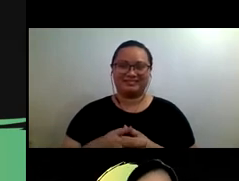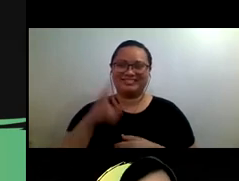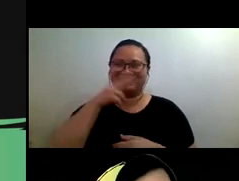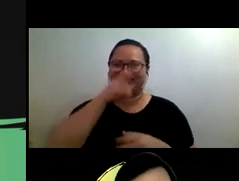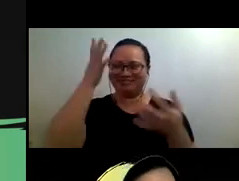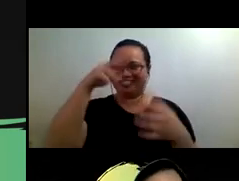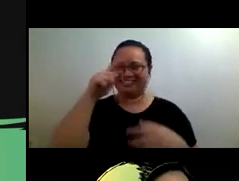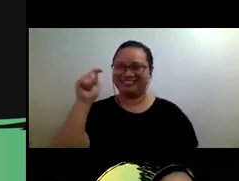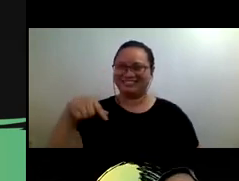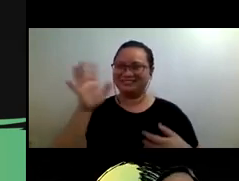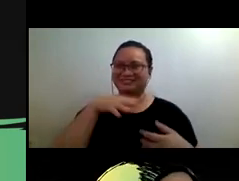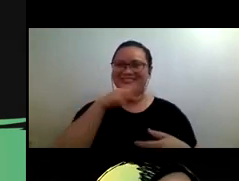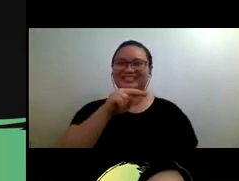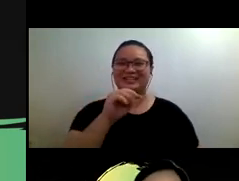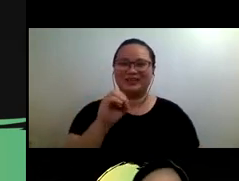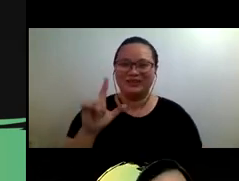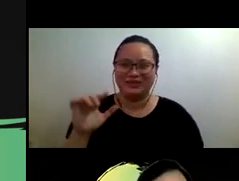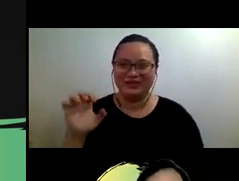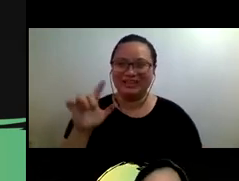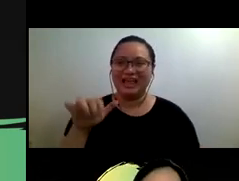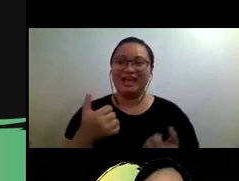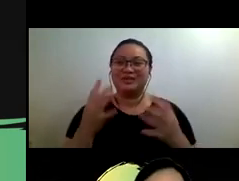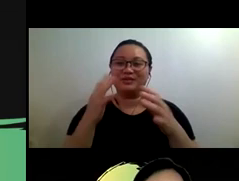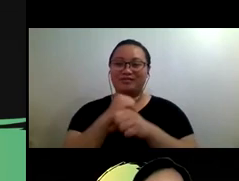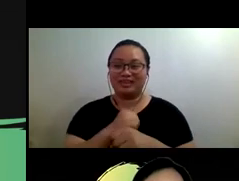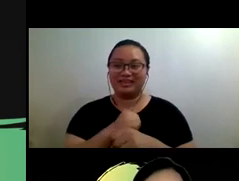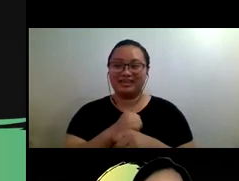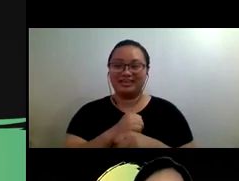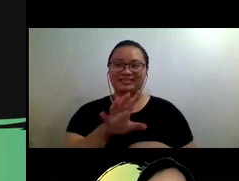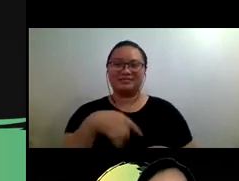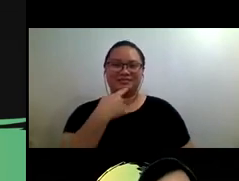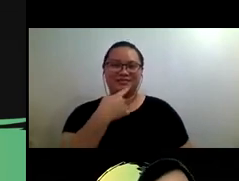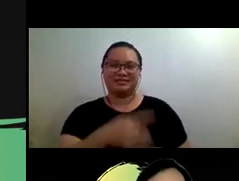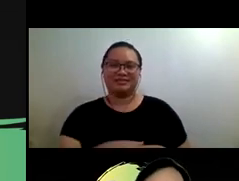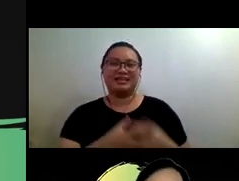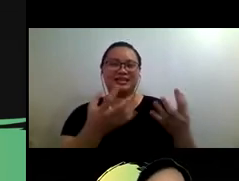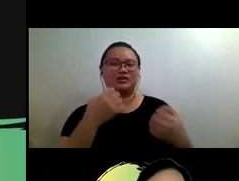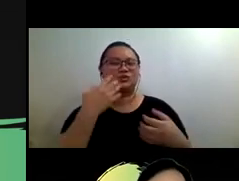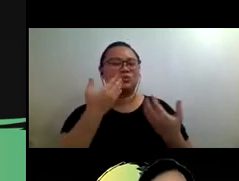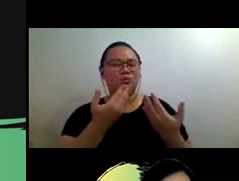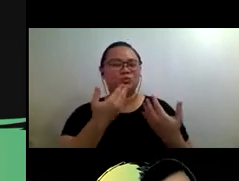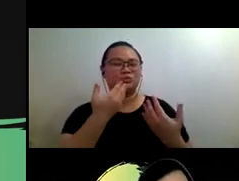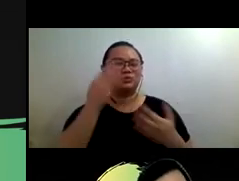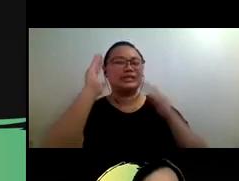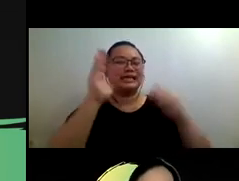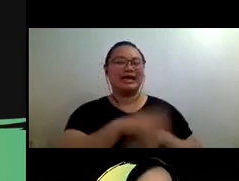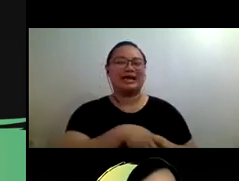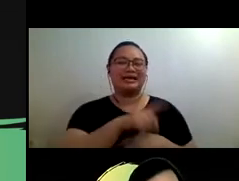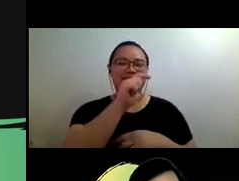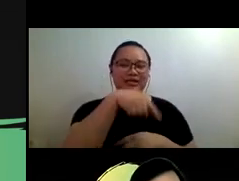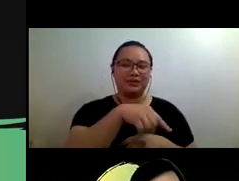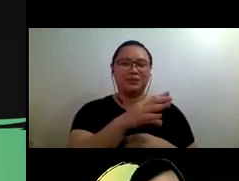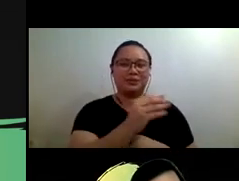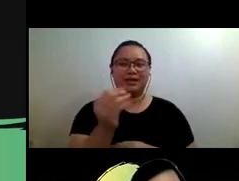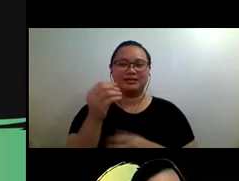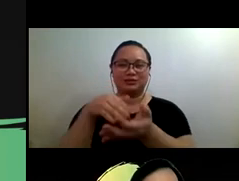TQ. Nolly, paano natin to tatapusin? Okay lang. Ako gusto ko lang mag-hi kay TQ and mag-thank you kay Dr. Therese, no, for everything that we've